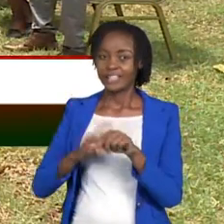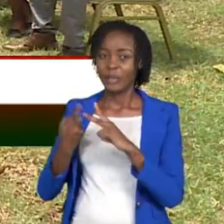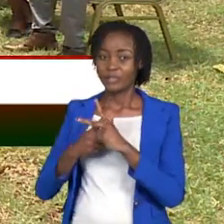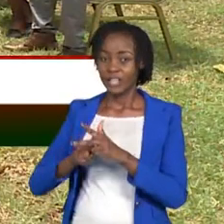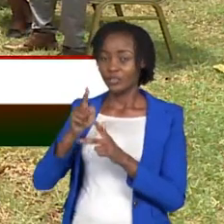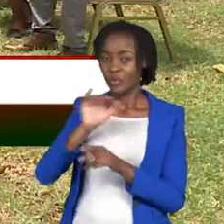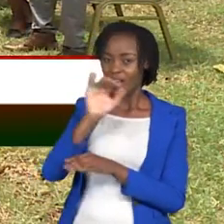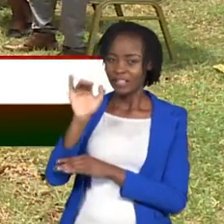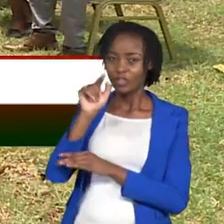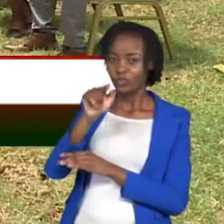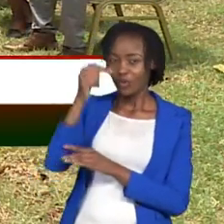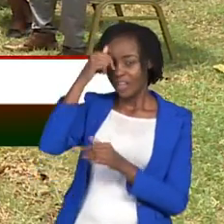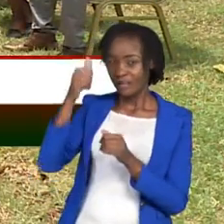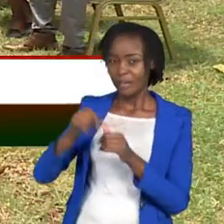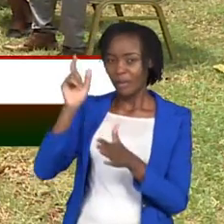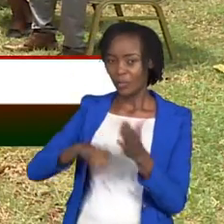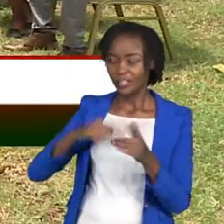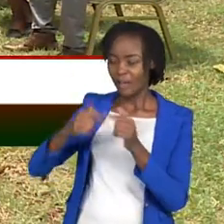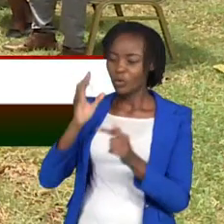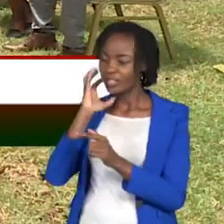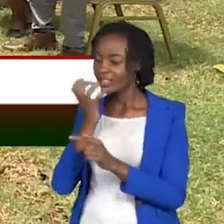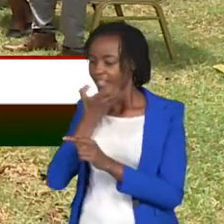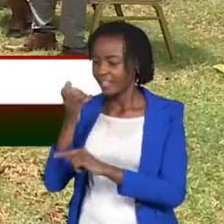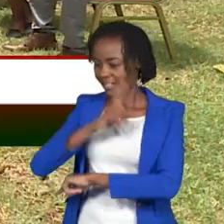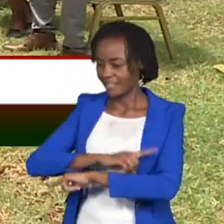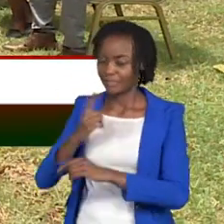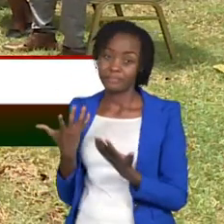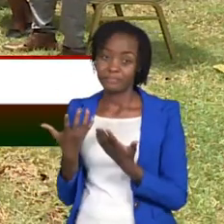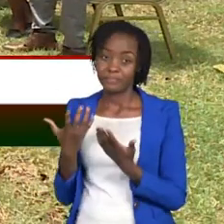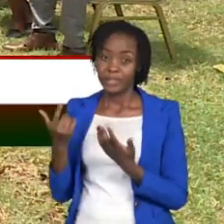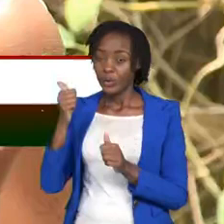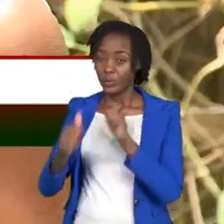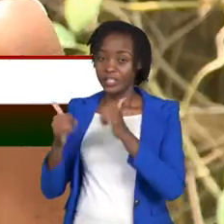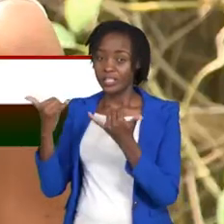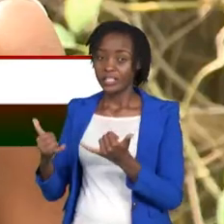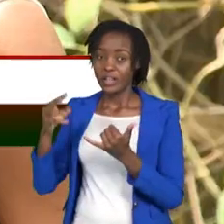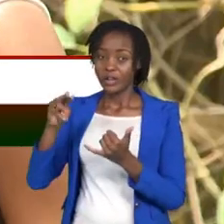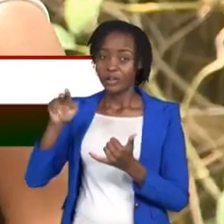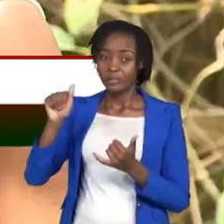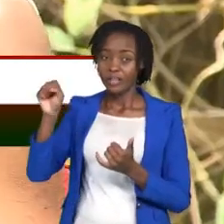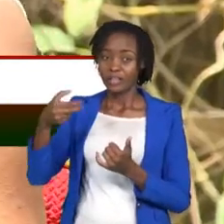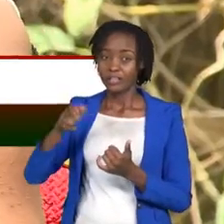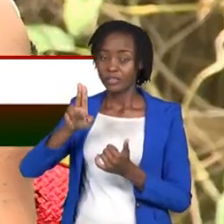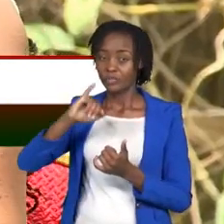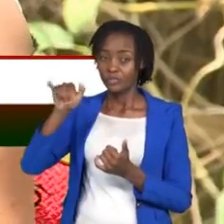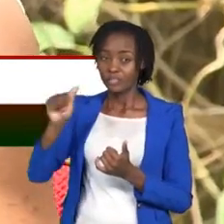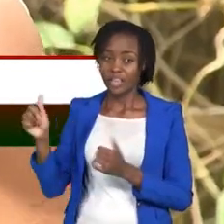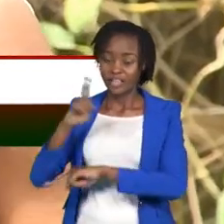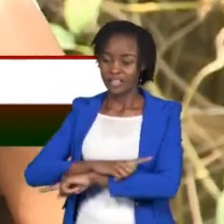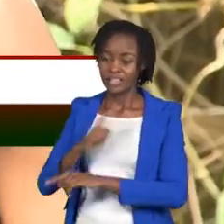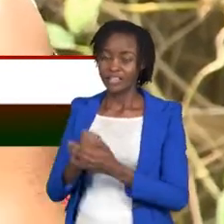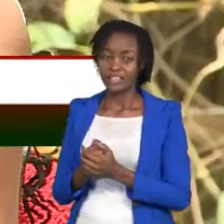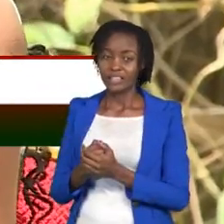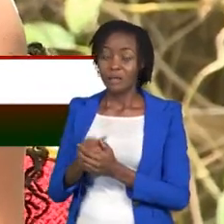about what people remember about Kenyatta Day, which now is Mashujaa Day. You could hear I wasn't going to school, parents are not going to